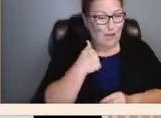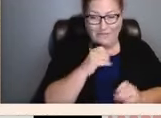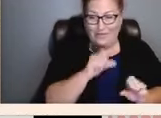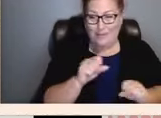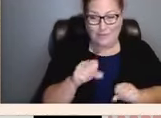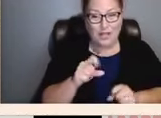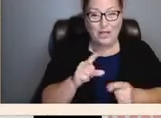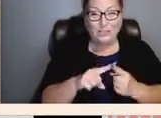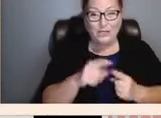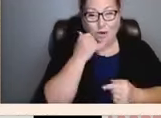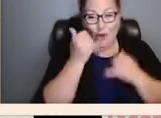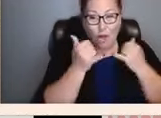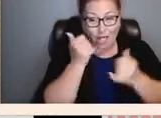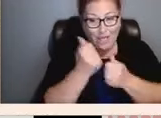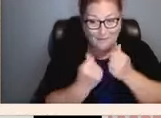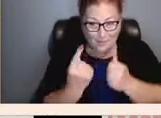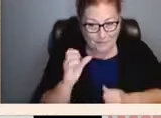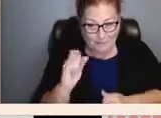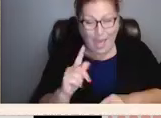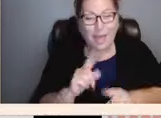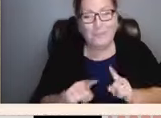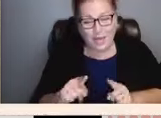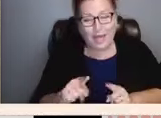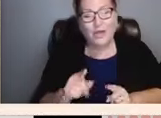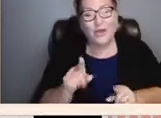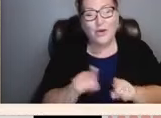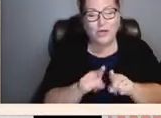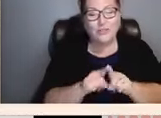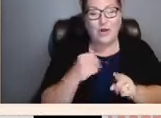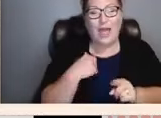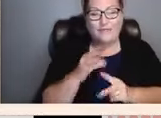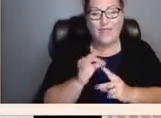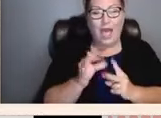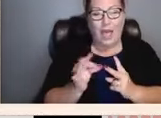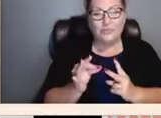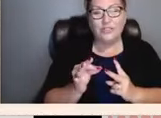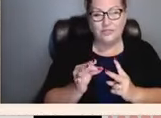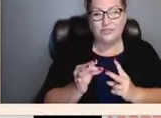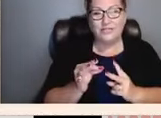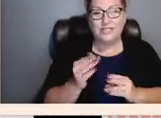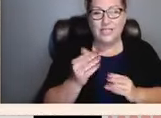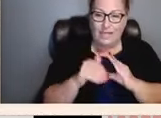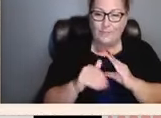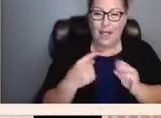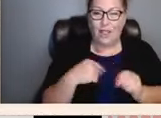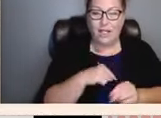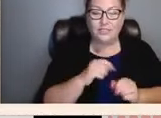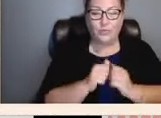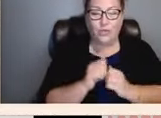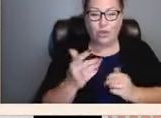call back, but you also have the option to send us an email with your concerns at